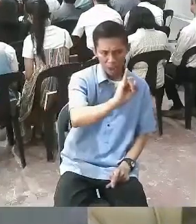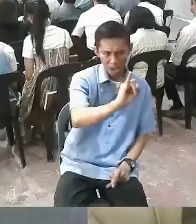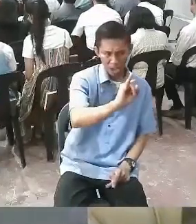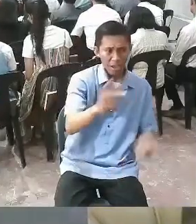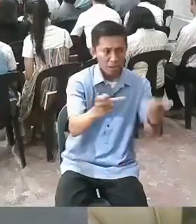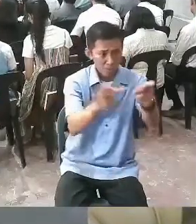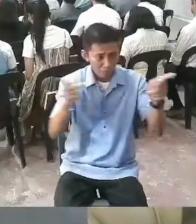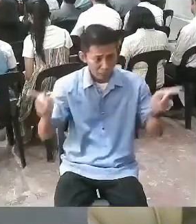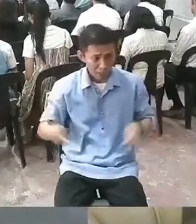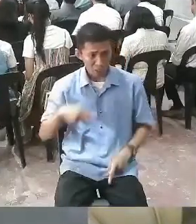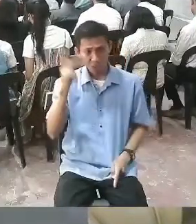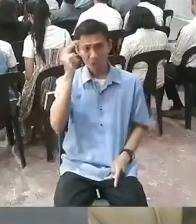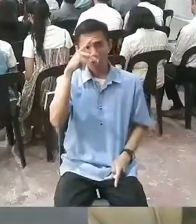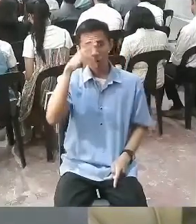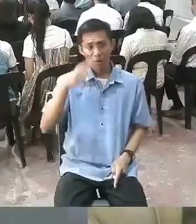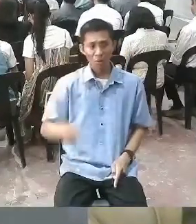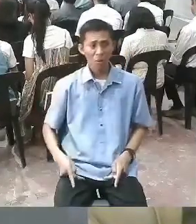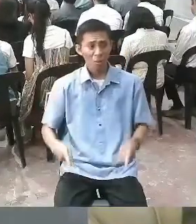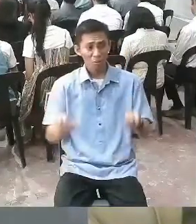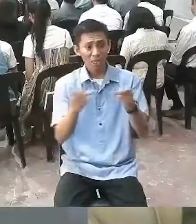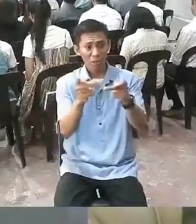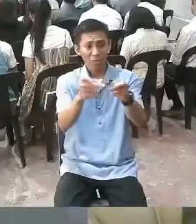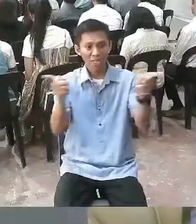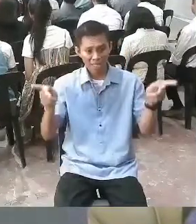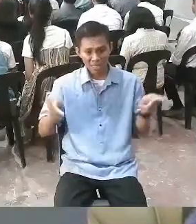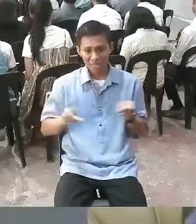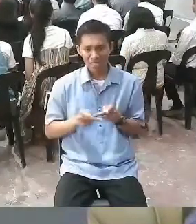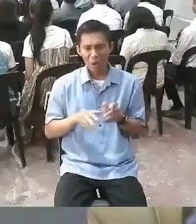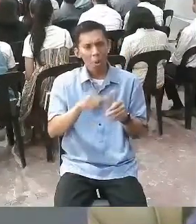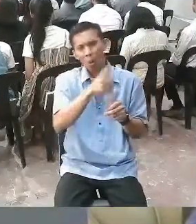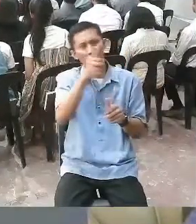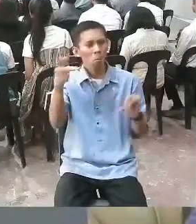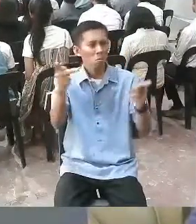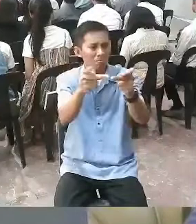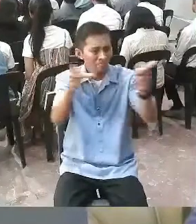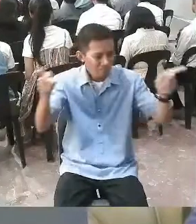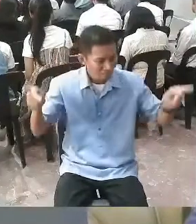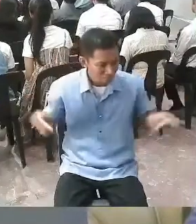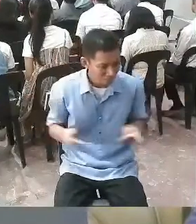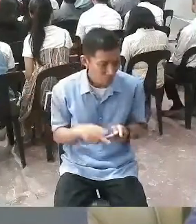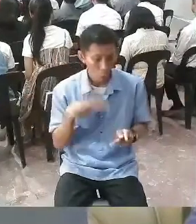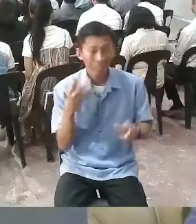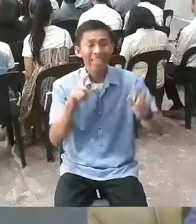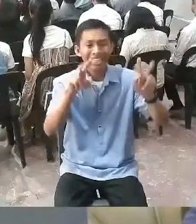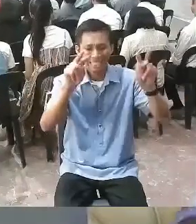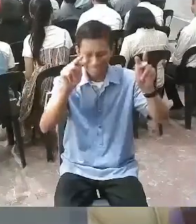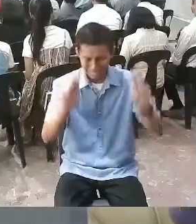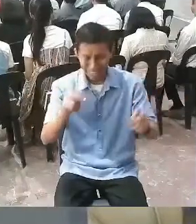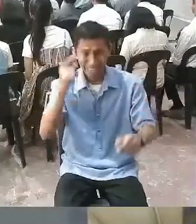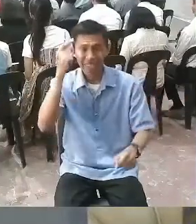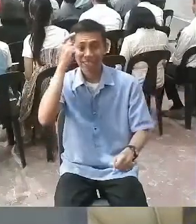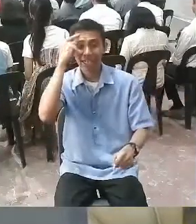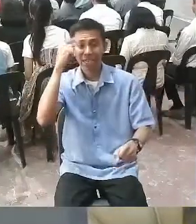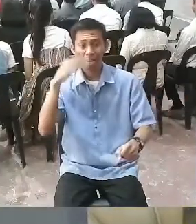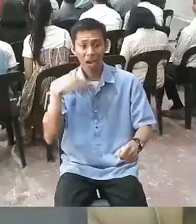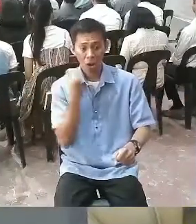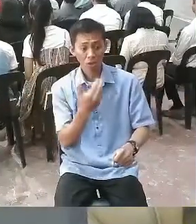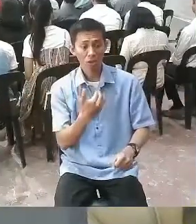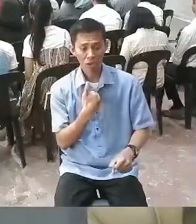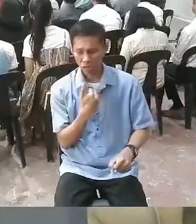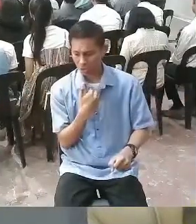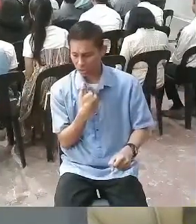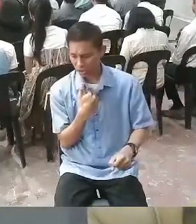It's always to the saints, okay? So we need to think of ourselves